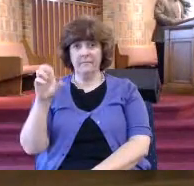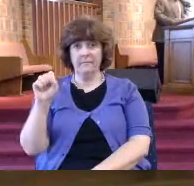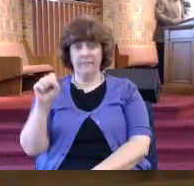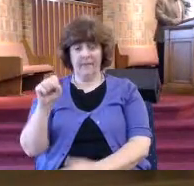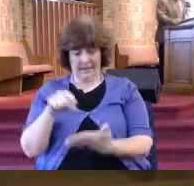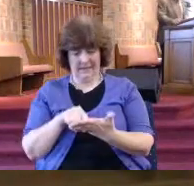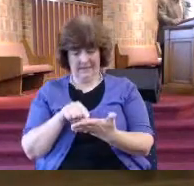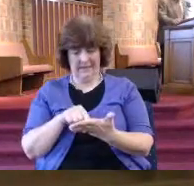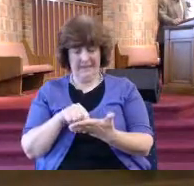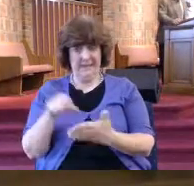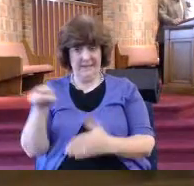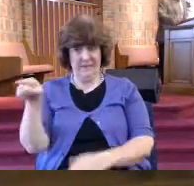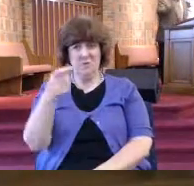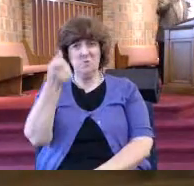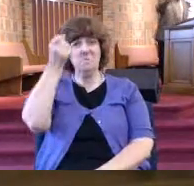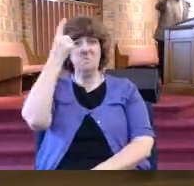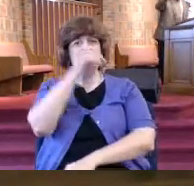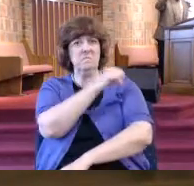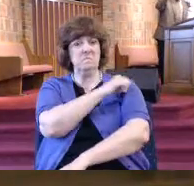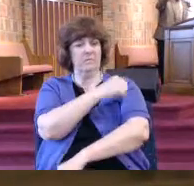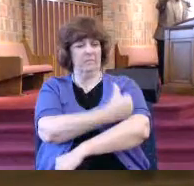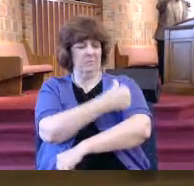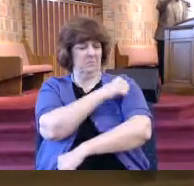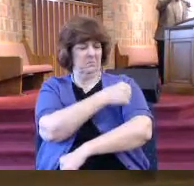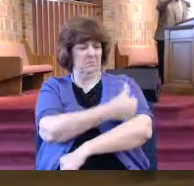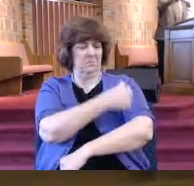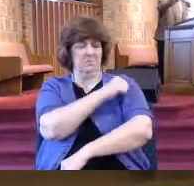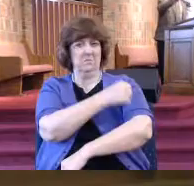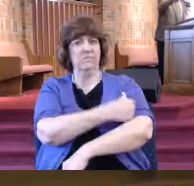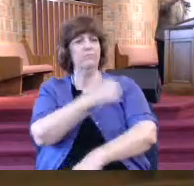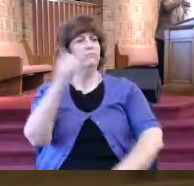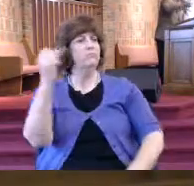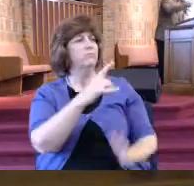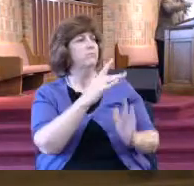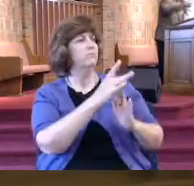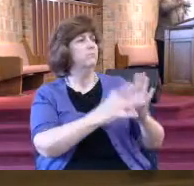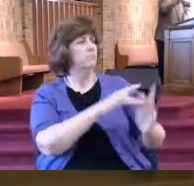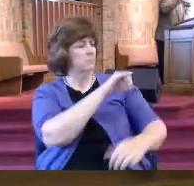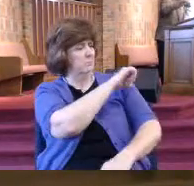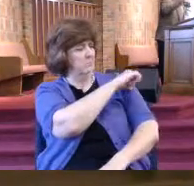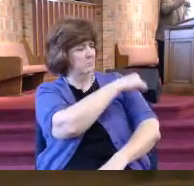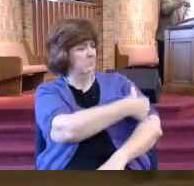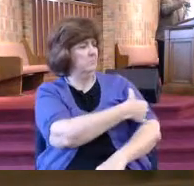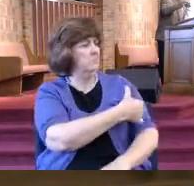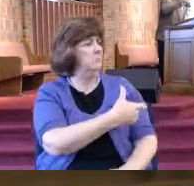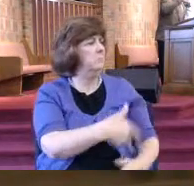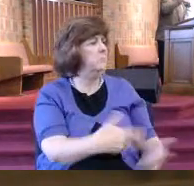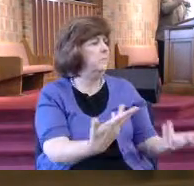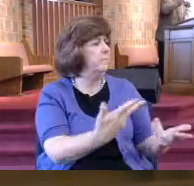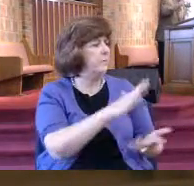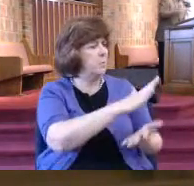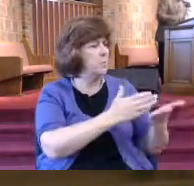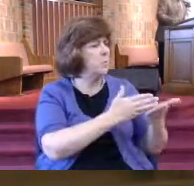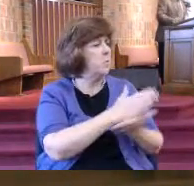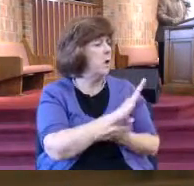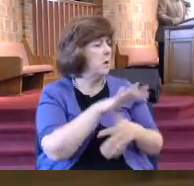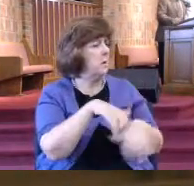understand the concept of authority. They wanted to know what gave Jesus the right to do the things that he